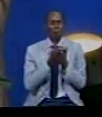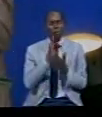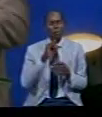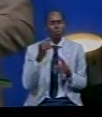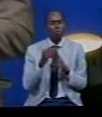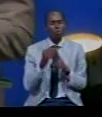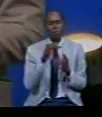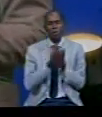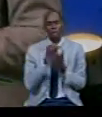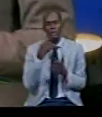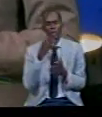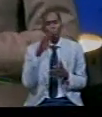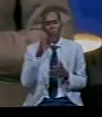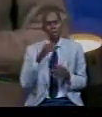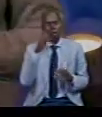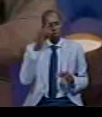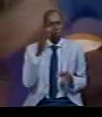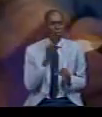by faith,